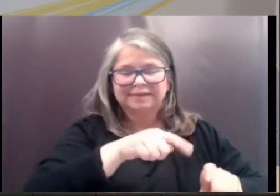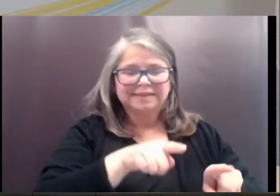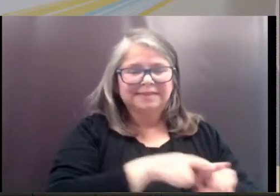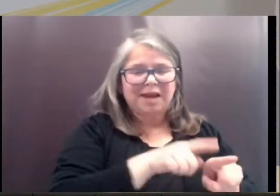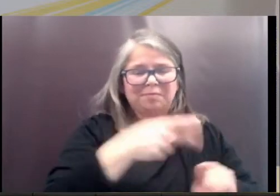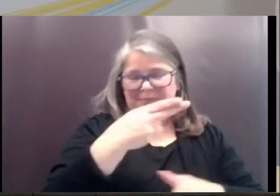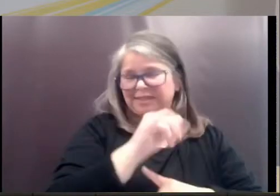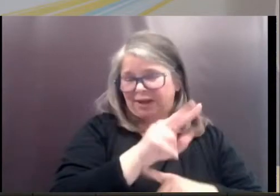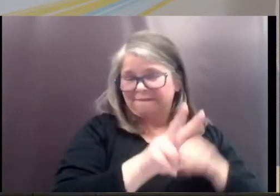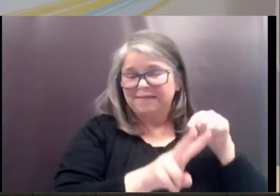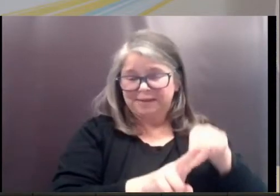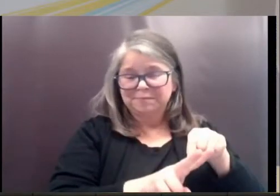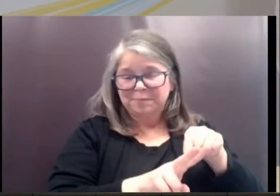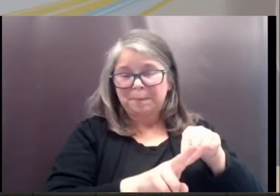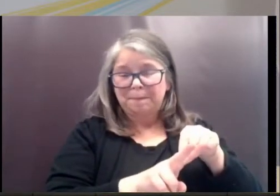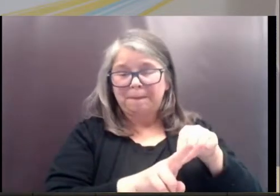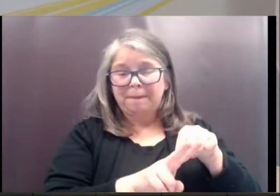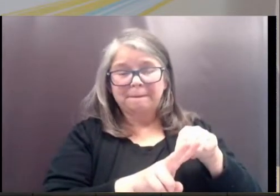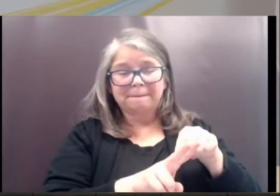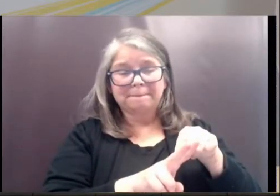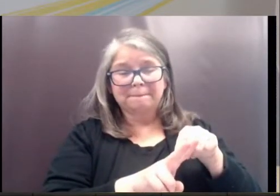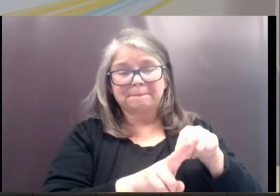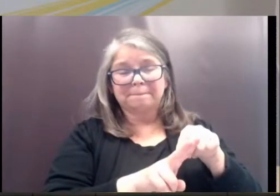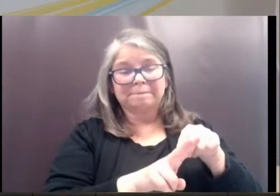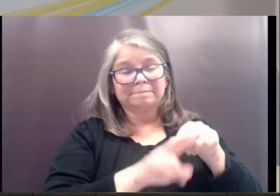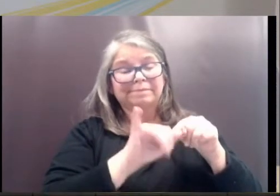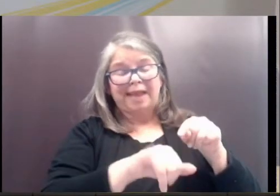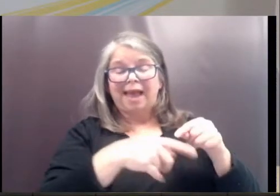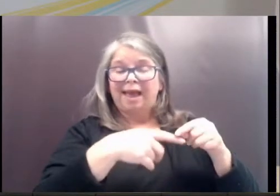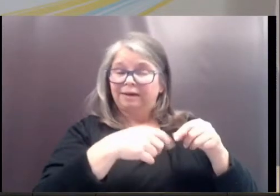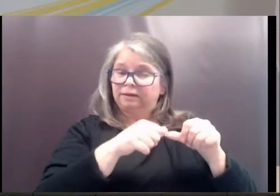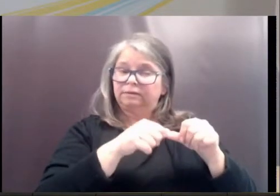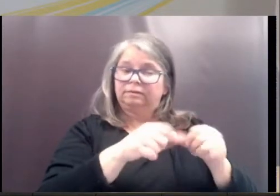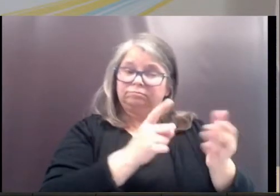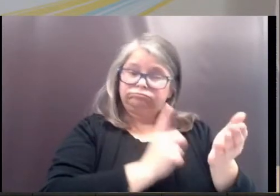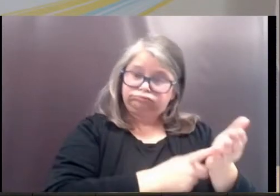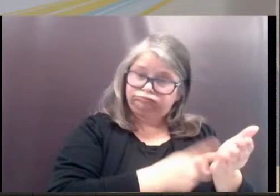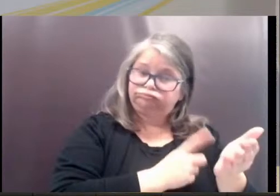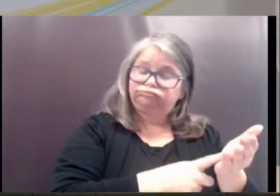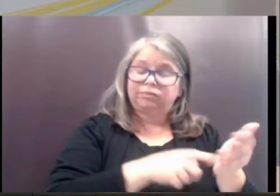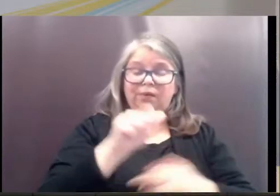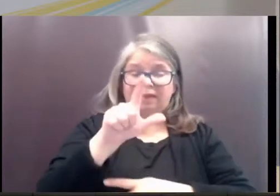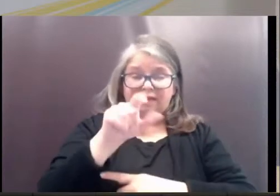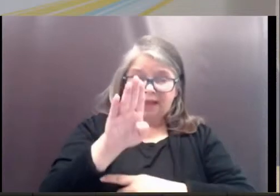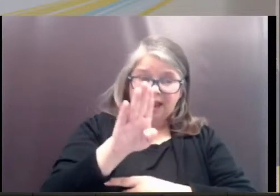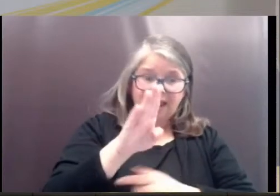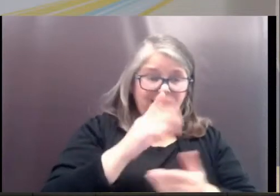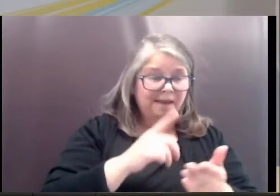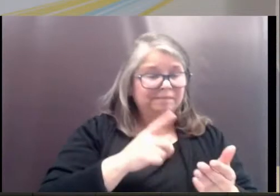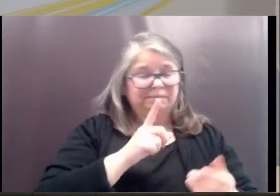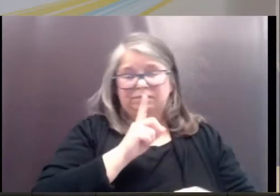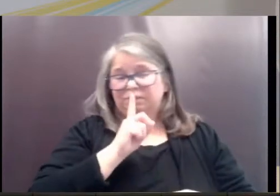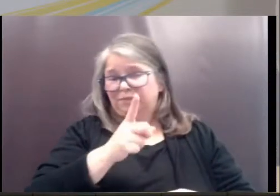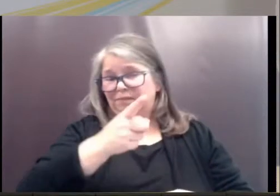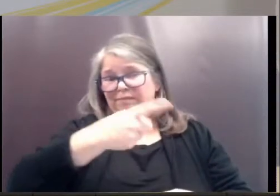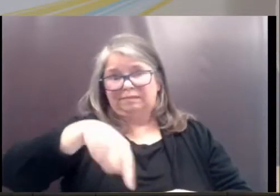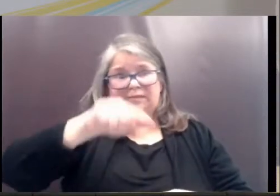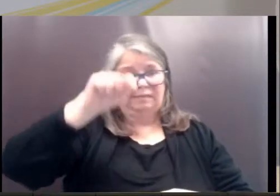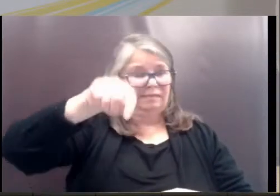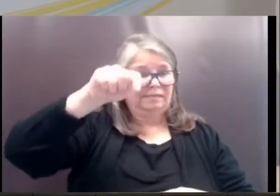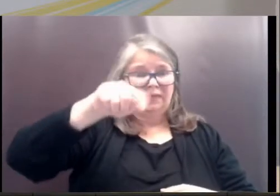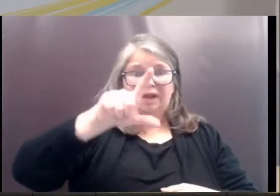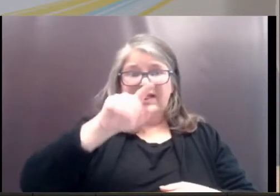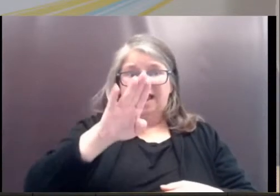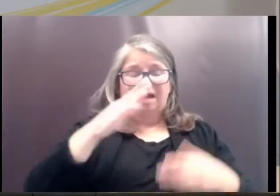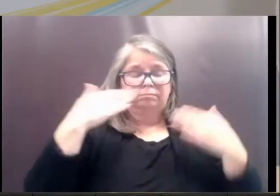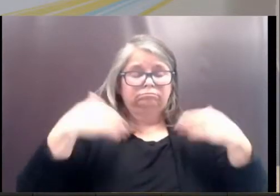I think that is a conversation with the lab, who I think today probably is not the day to talk to them about